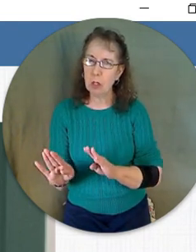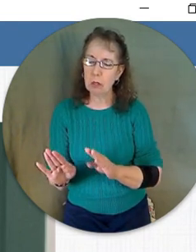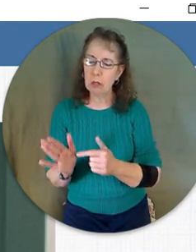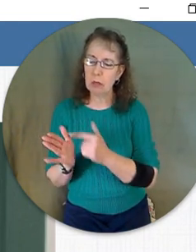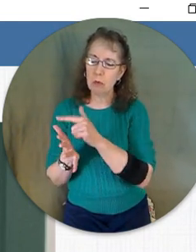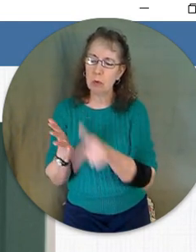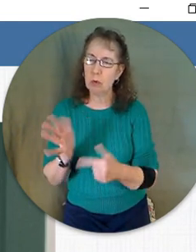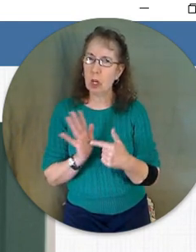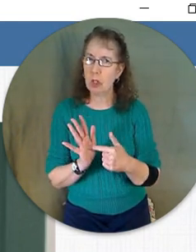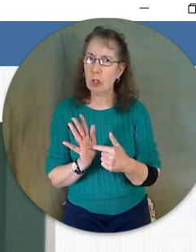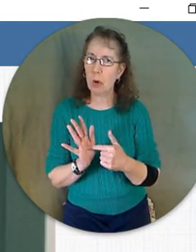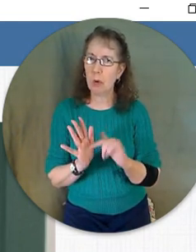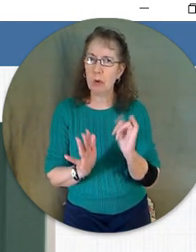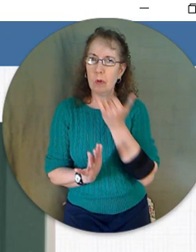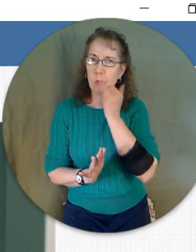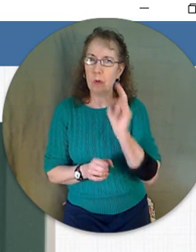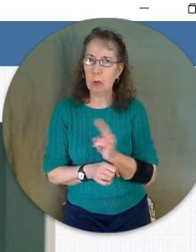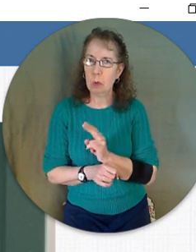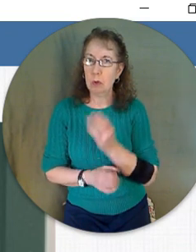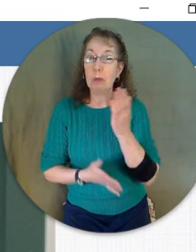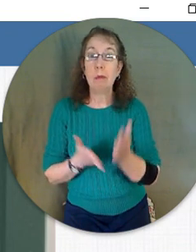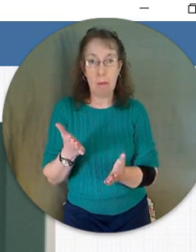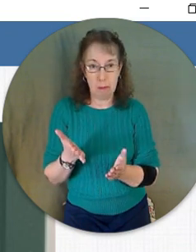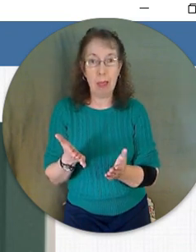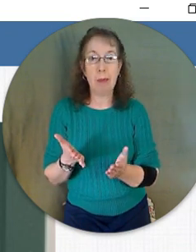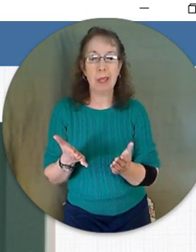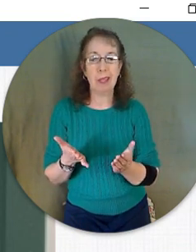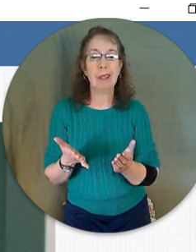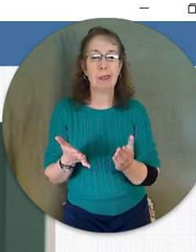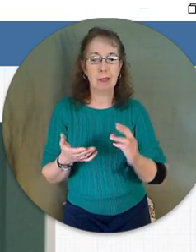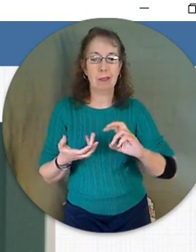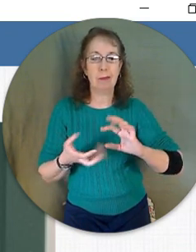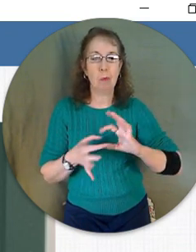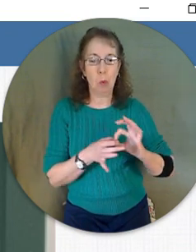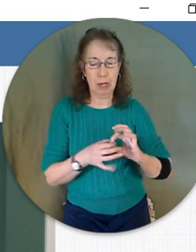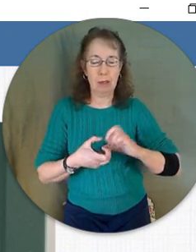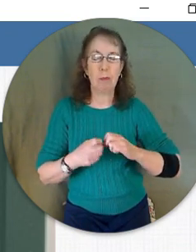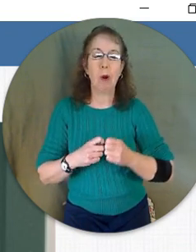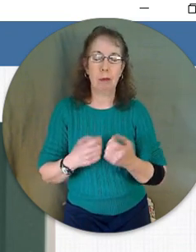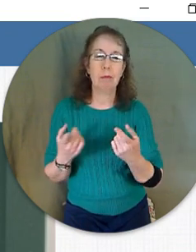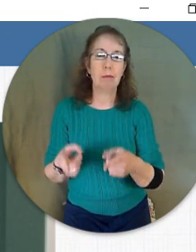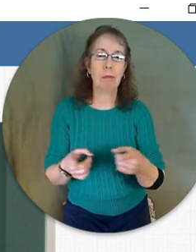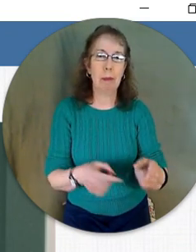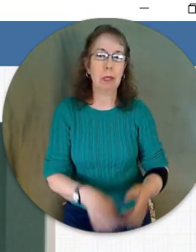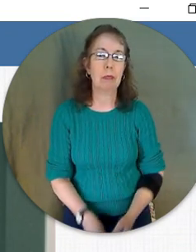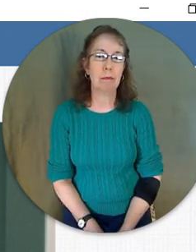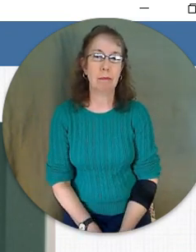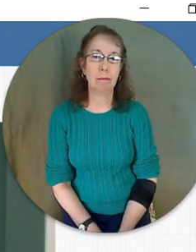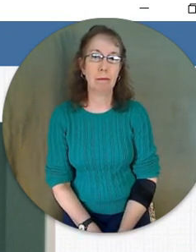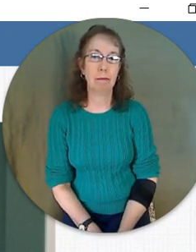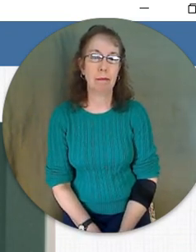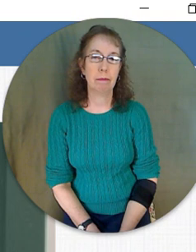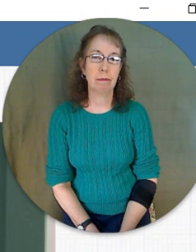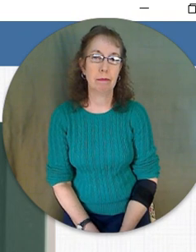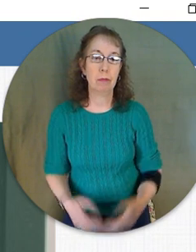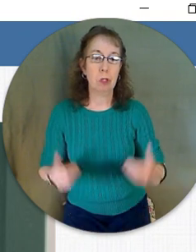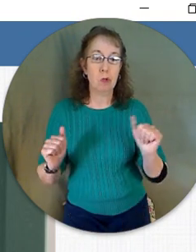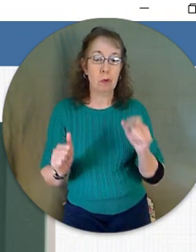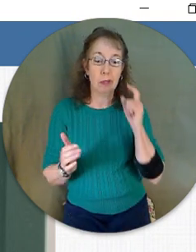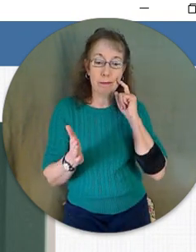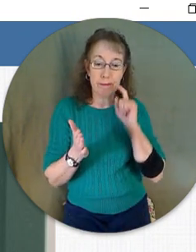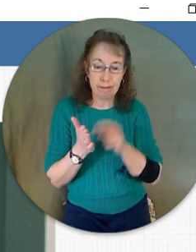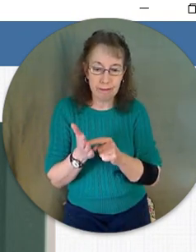might be a sign that there's a relationship, that there's some problem going on. So, trying to identify